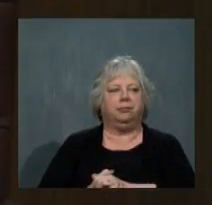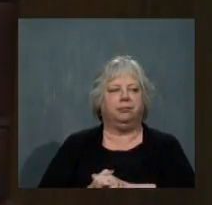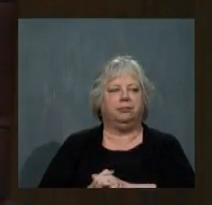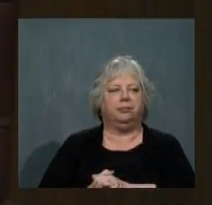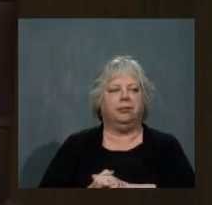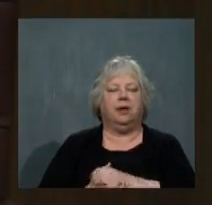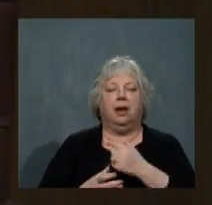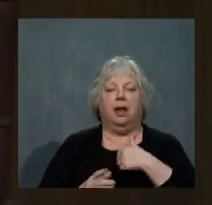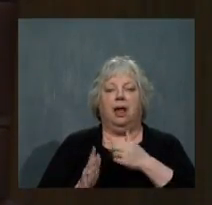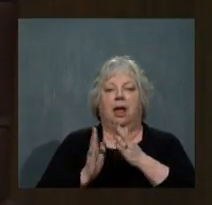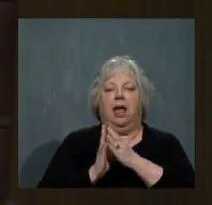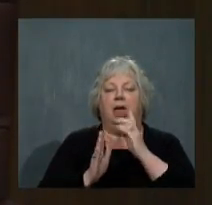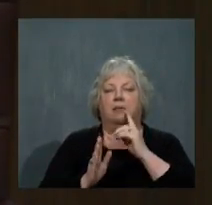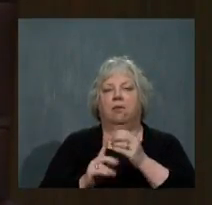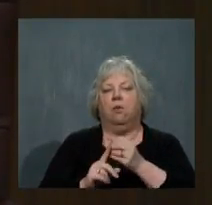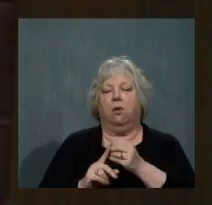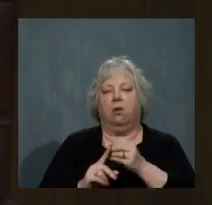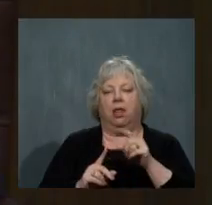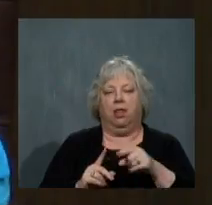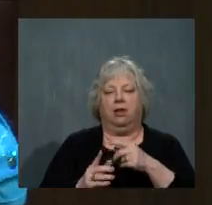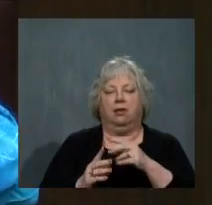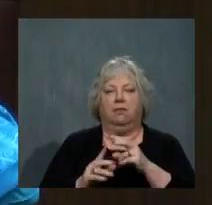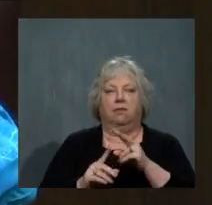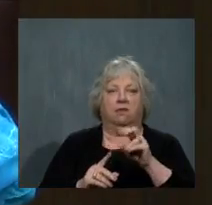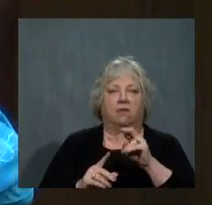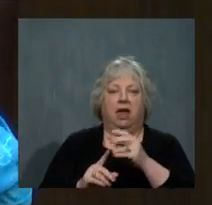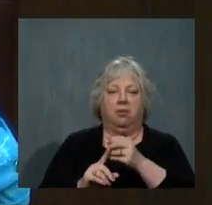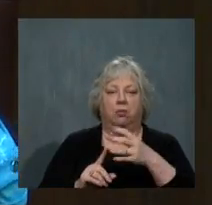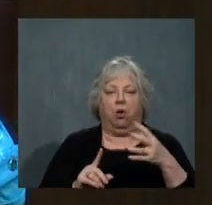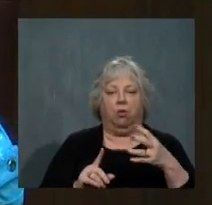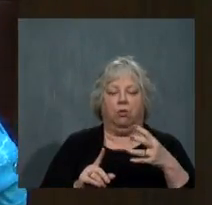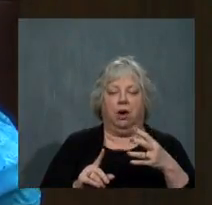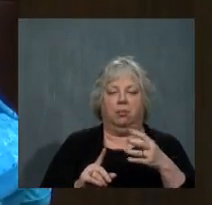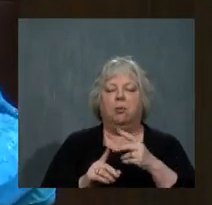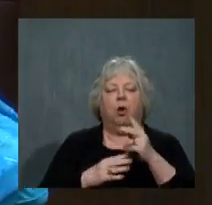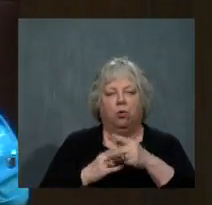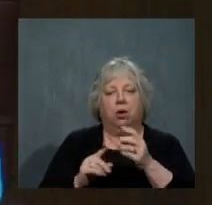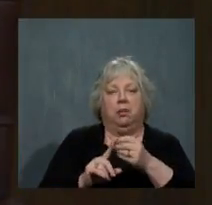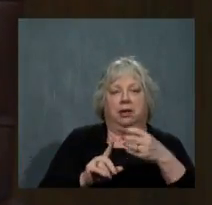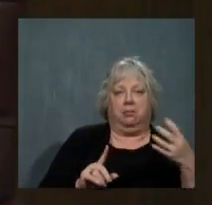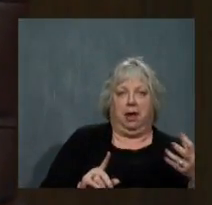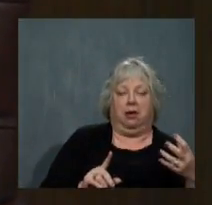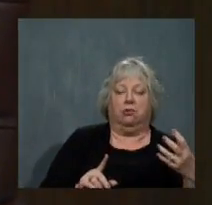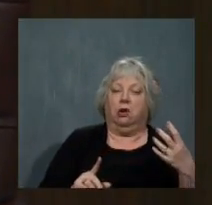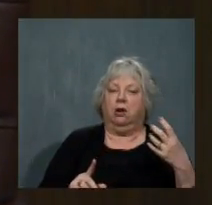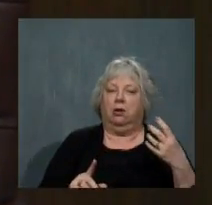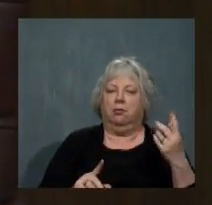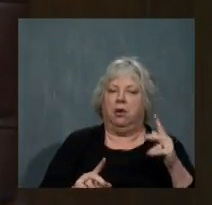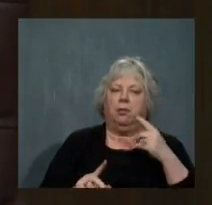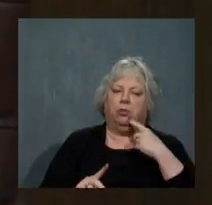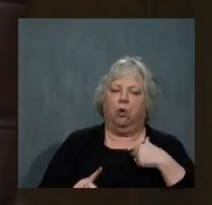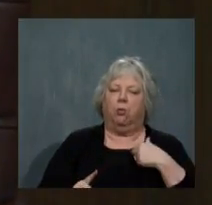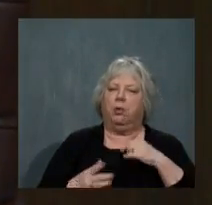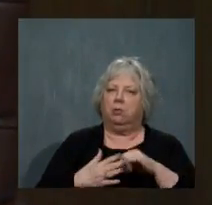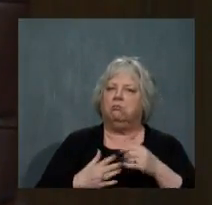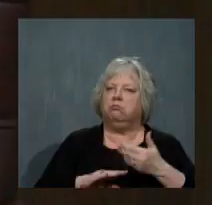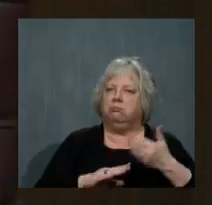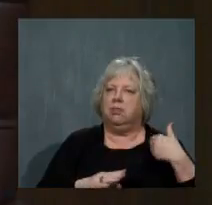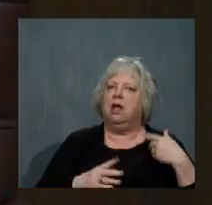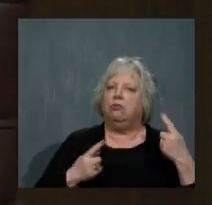an expansion of the van program, and I had been told that it had been done, but it wasn't